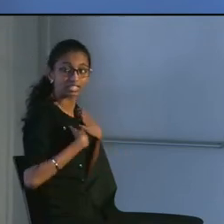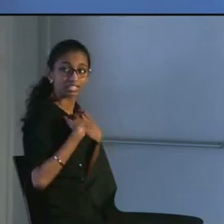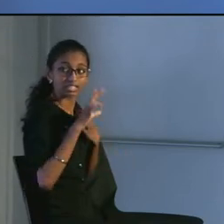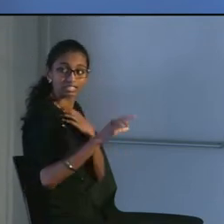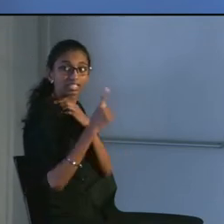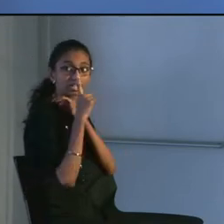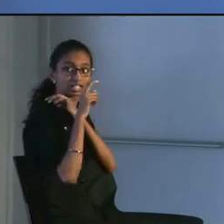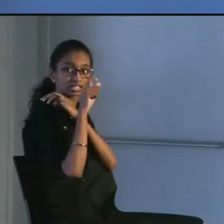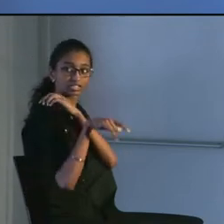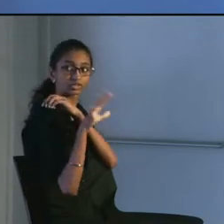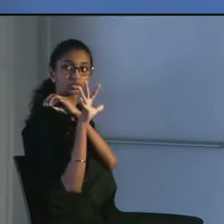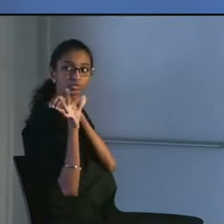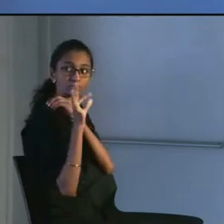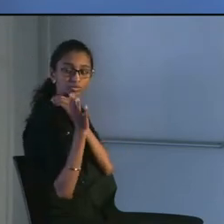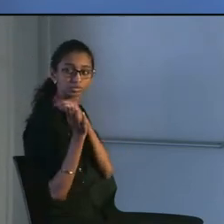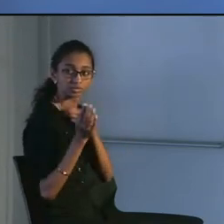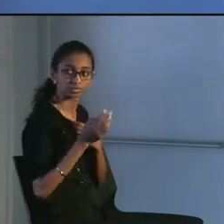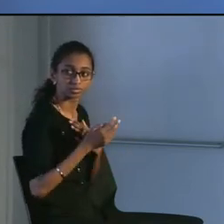did this with,